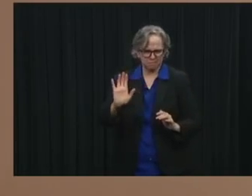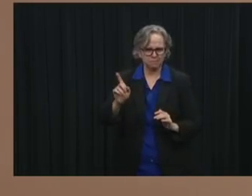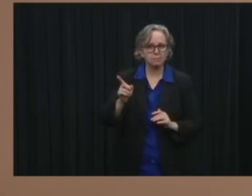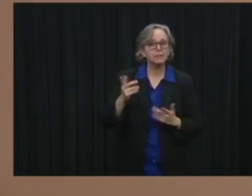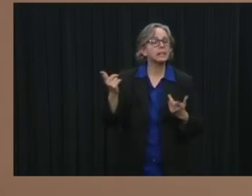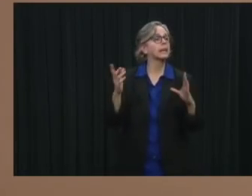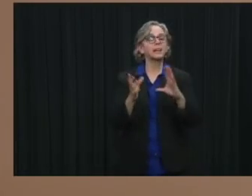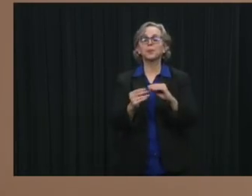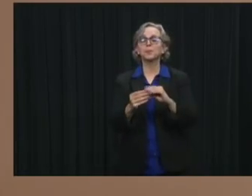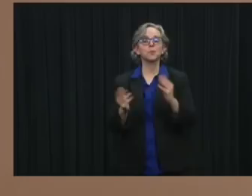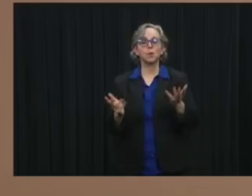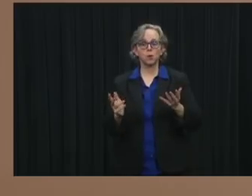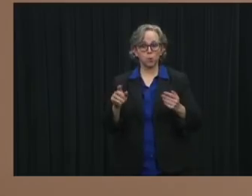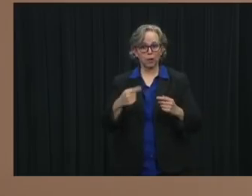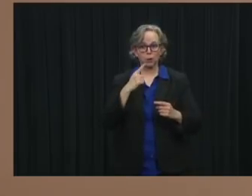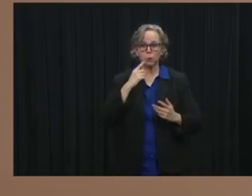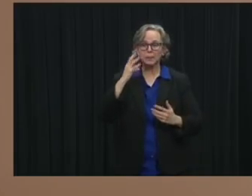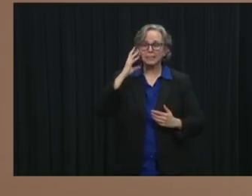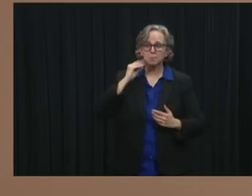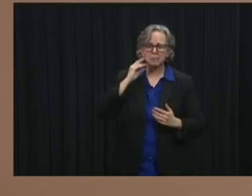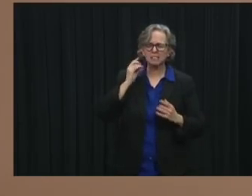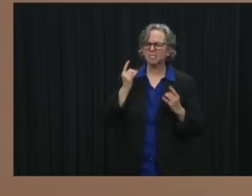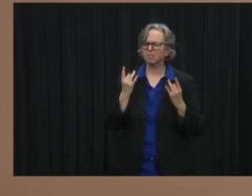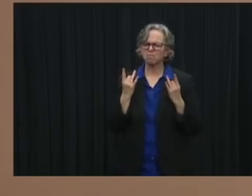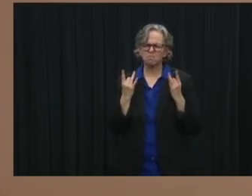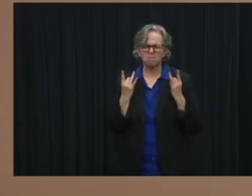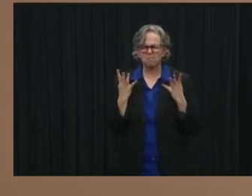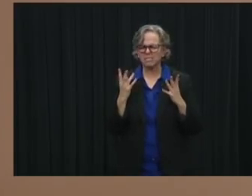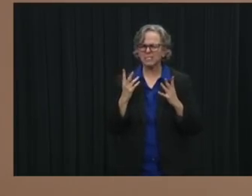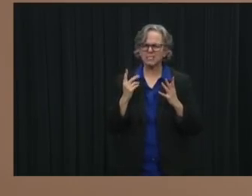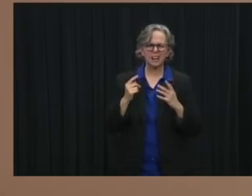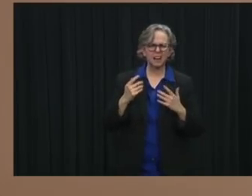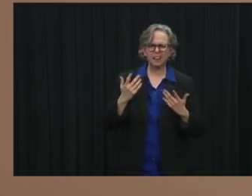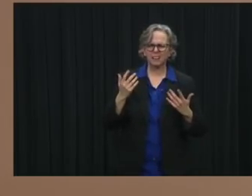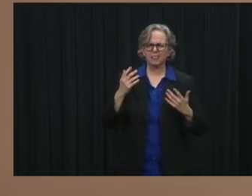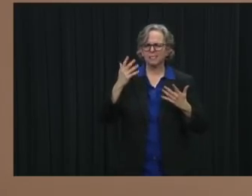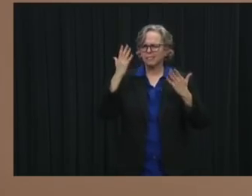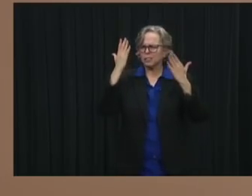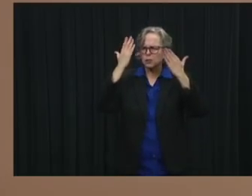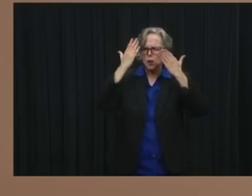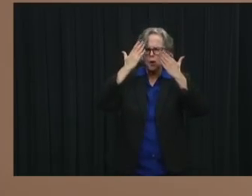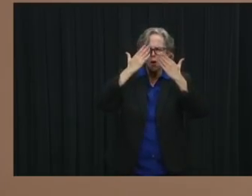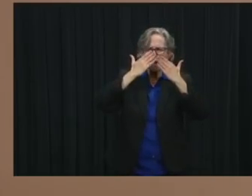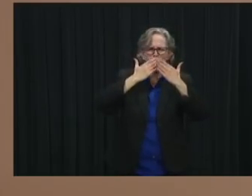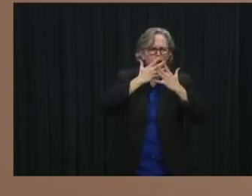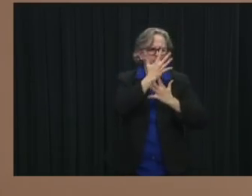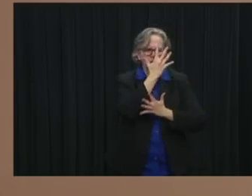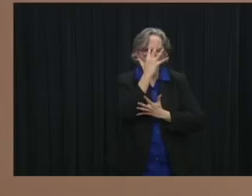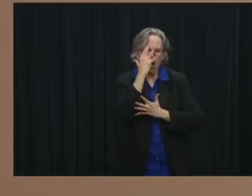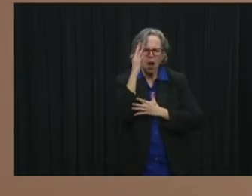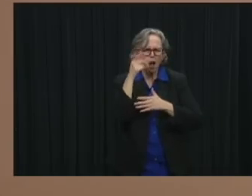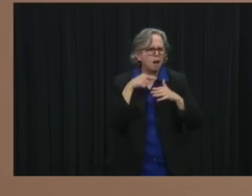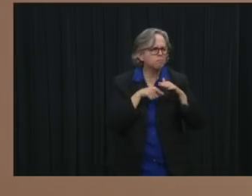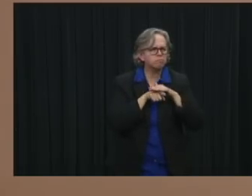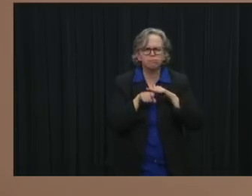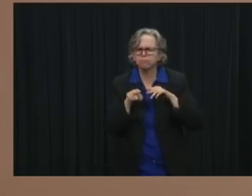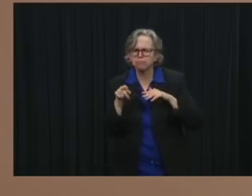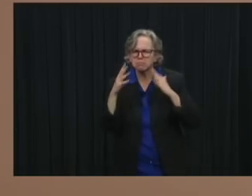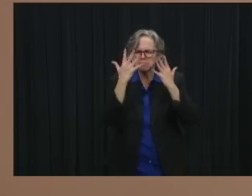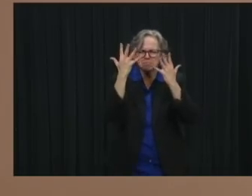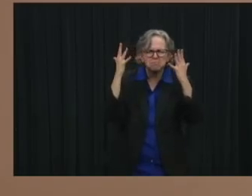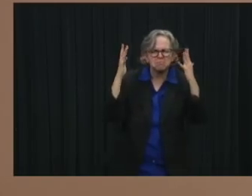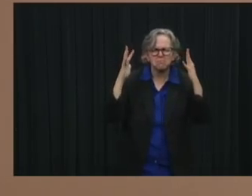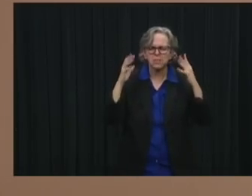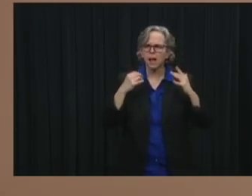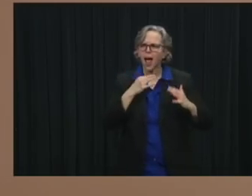like entering the dark woods. It's also the foreground of great wonder. And I've seen that time and time again. Every day I'm having a hard